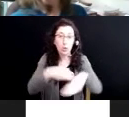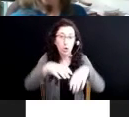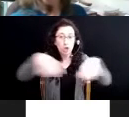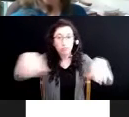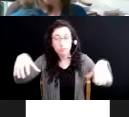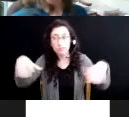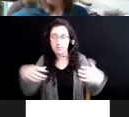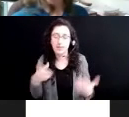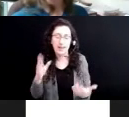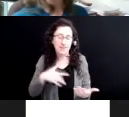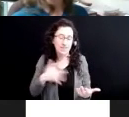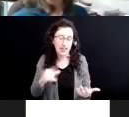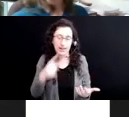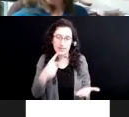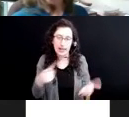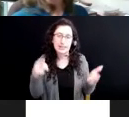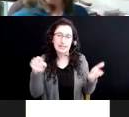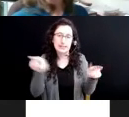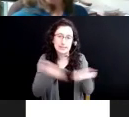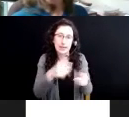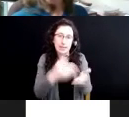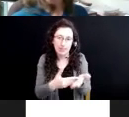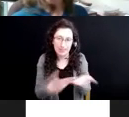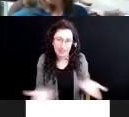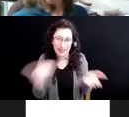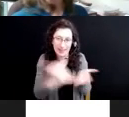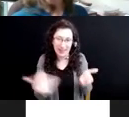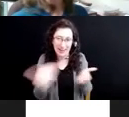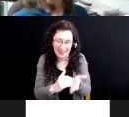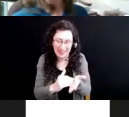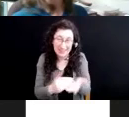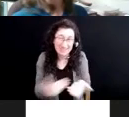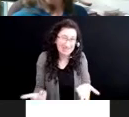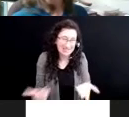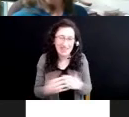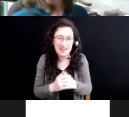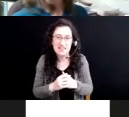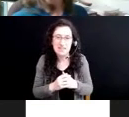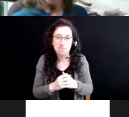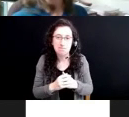like I'm repeating myself, but they need